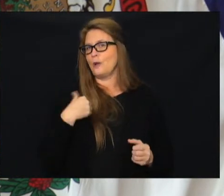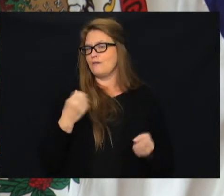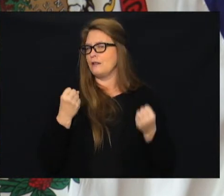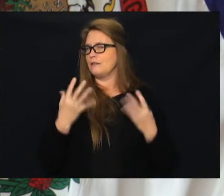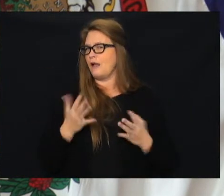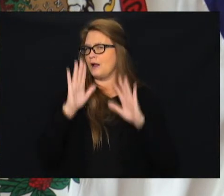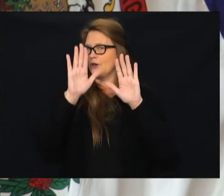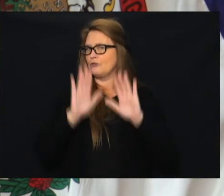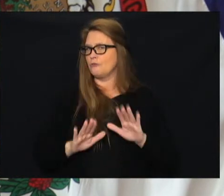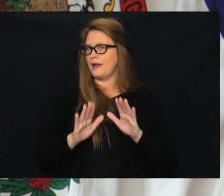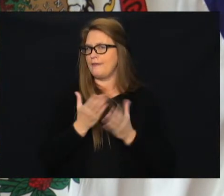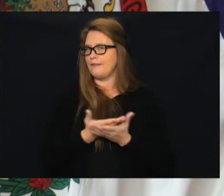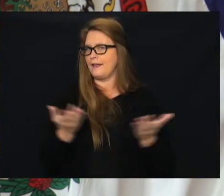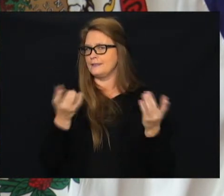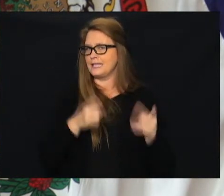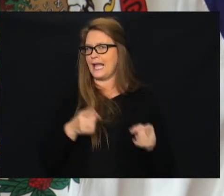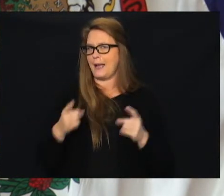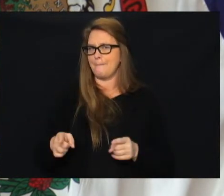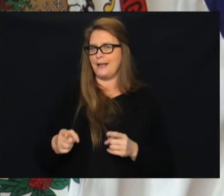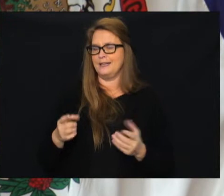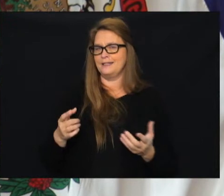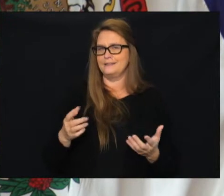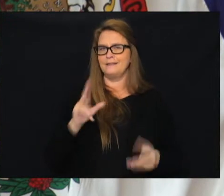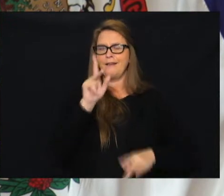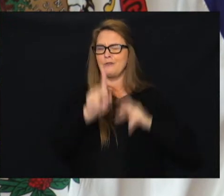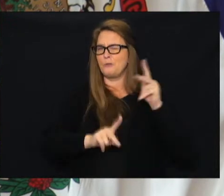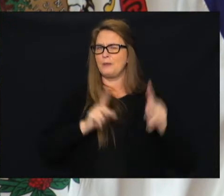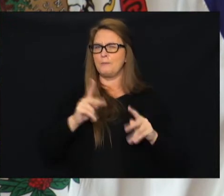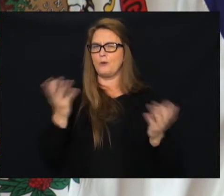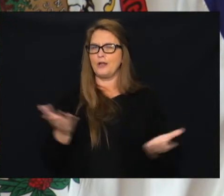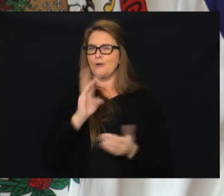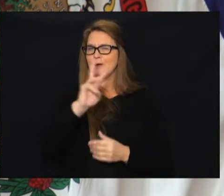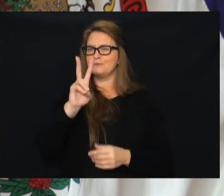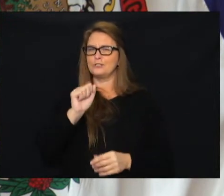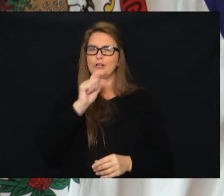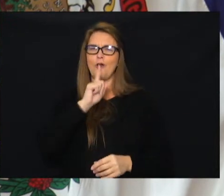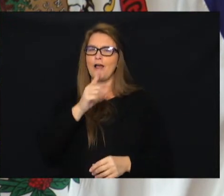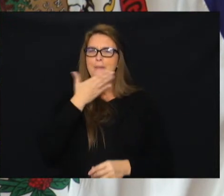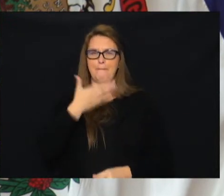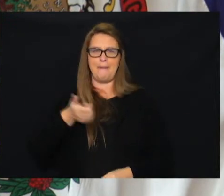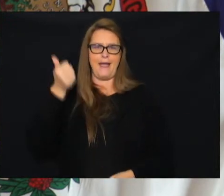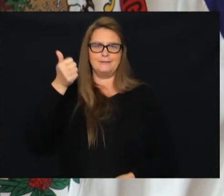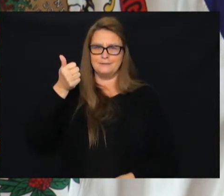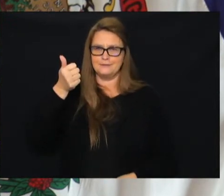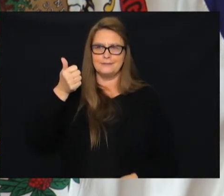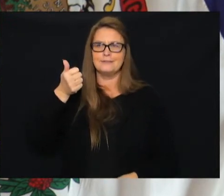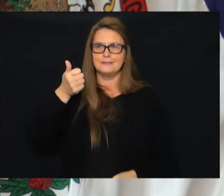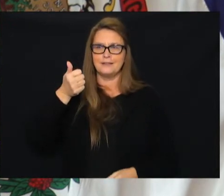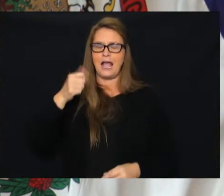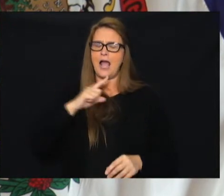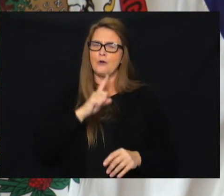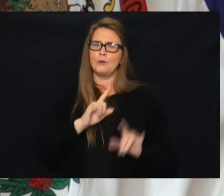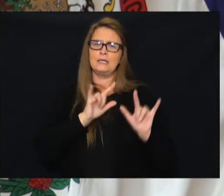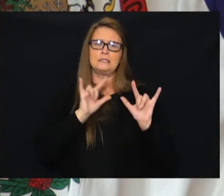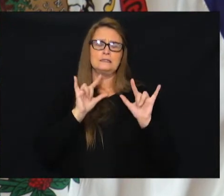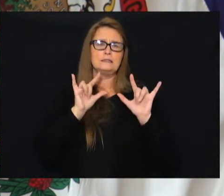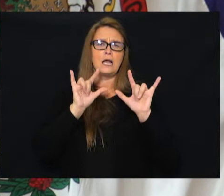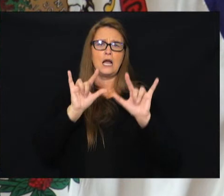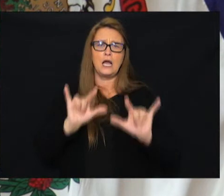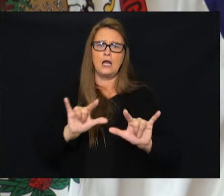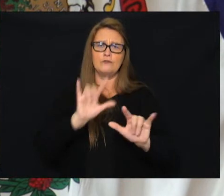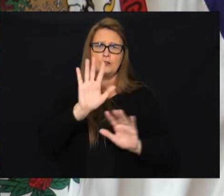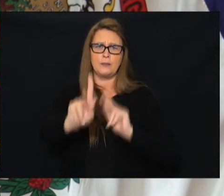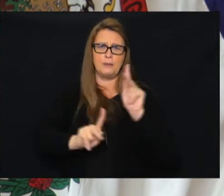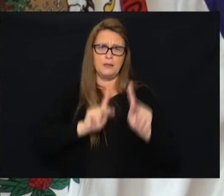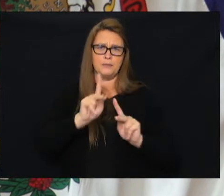but the treasure in this state always is its people. And I mean it when I tell you I love you with all my soul. I'm proud to be your